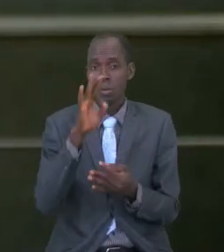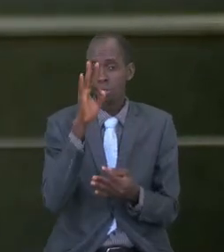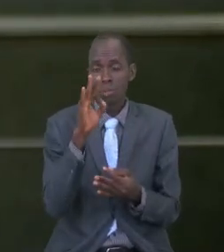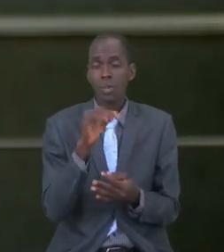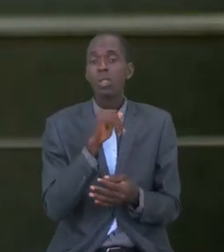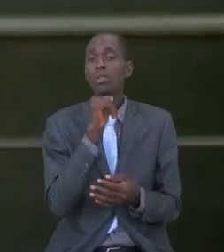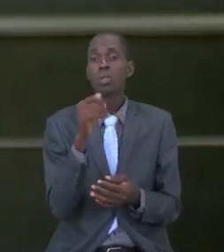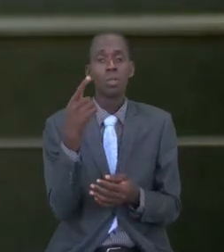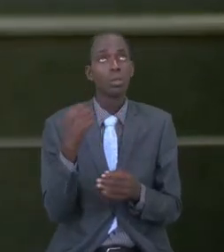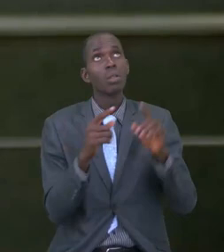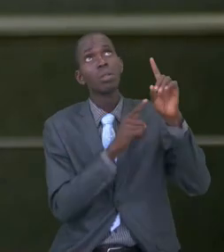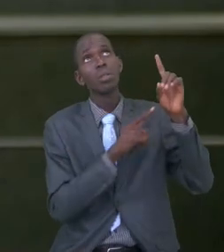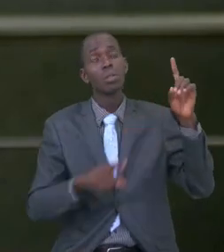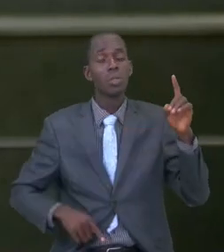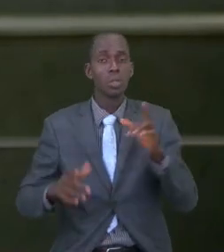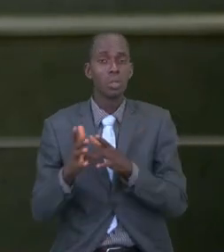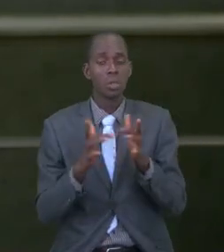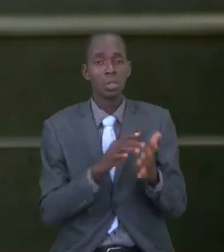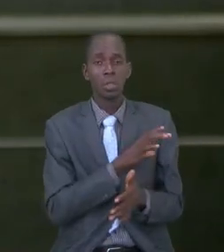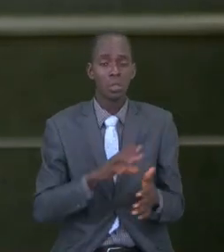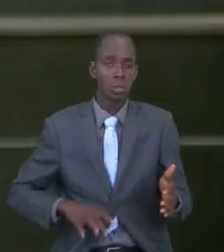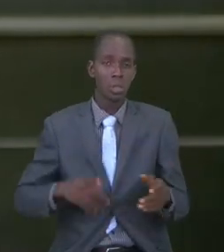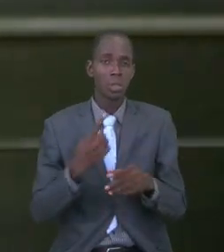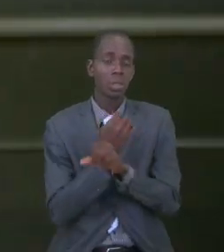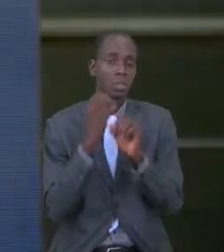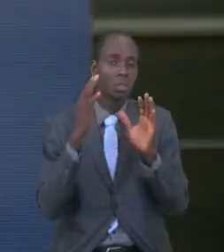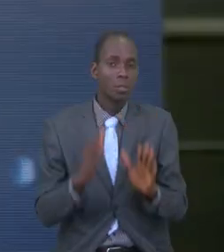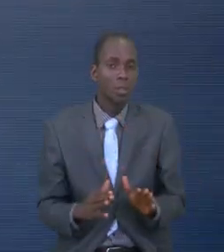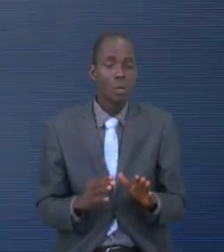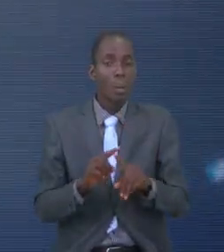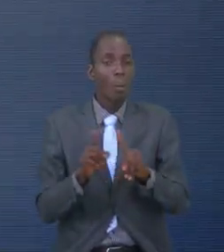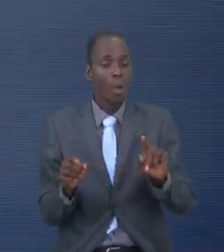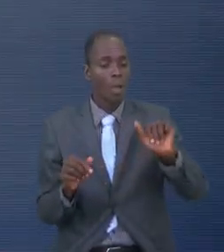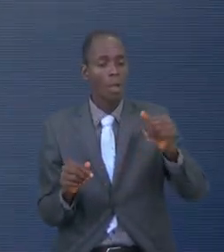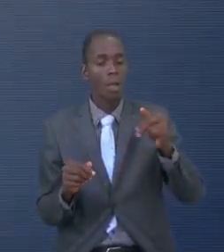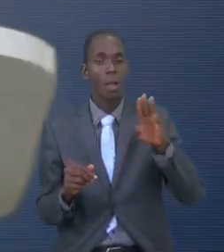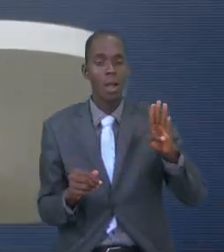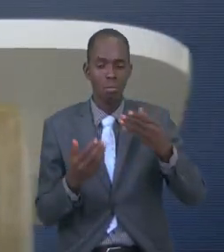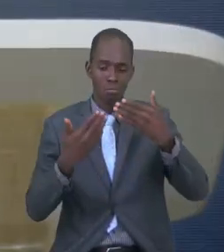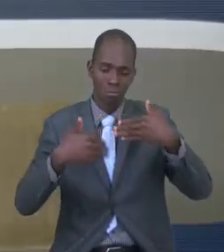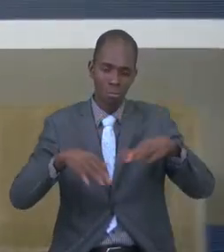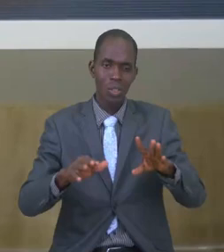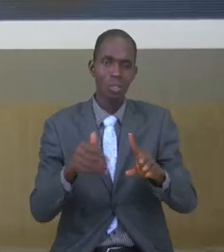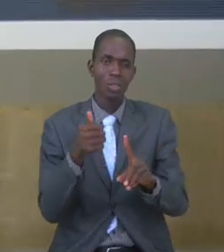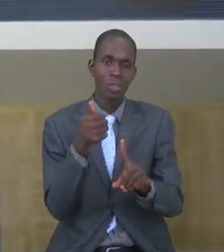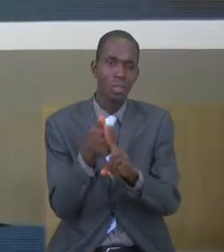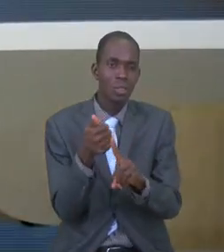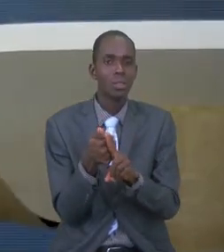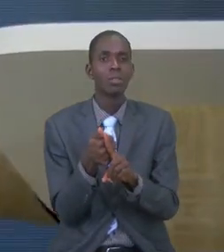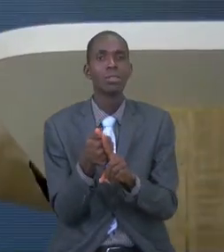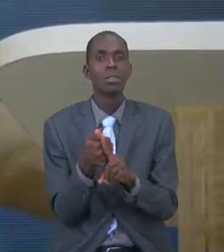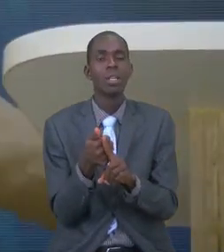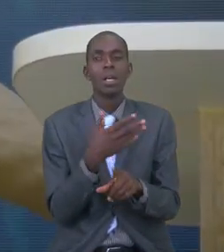the Lord Jesus Christ, Savior. Ahab sold himself,